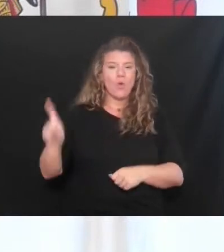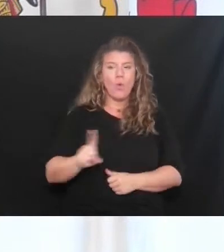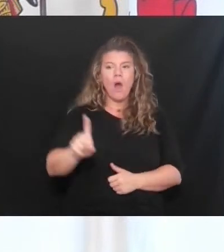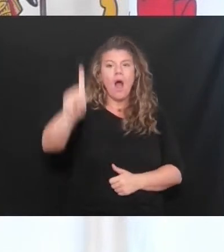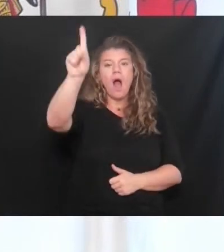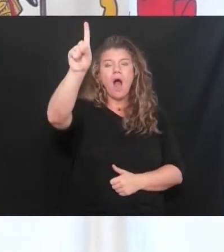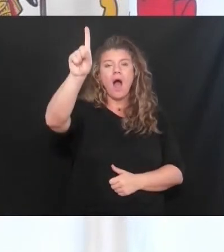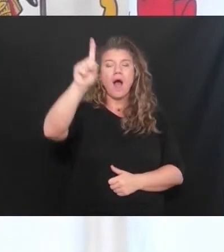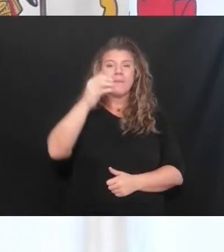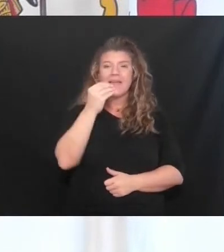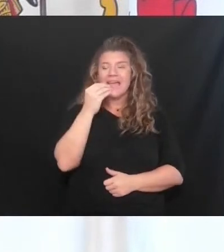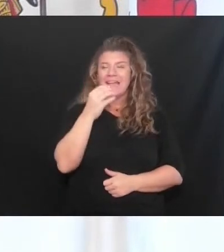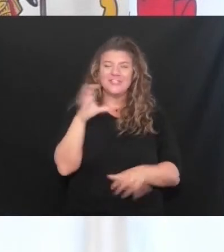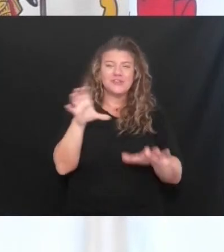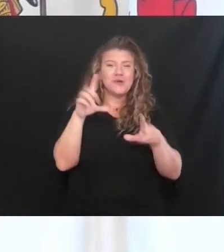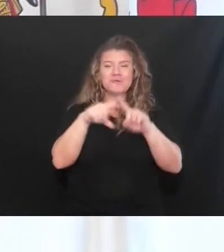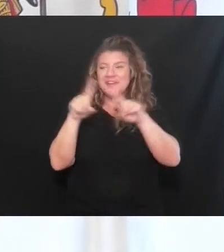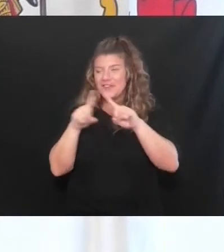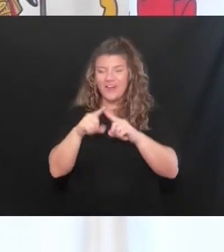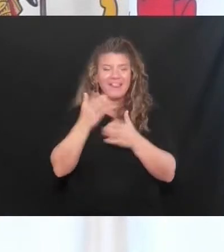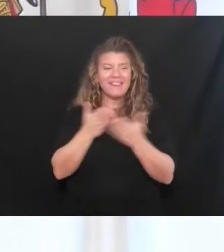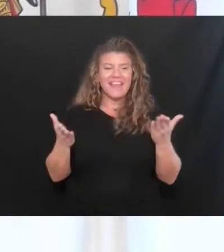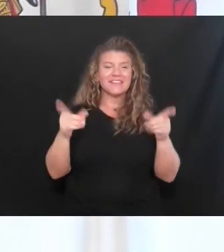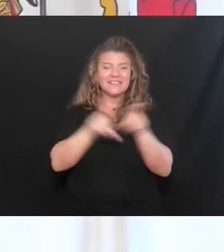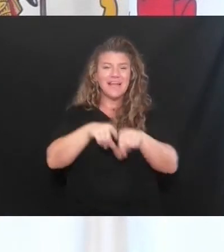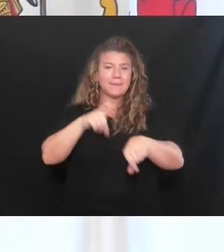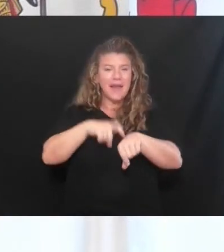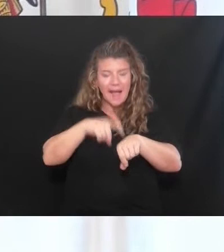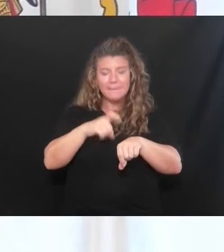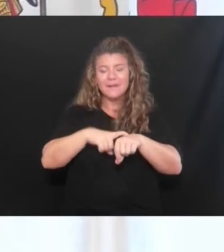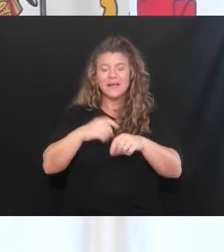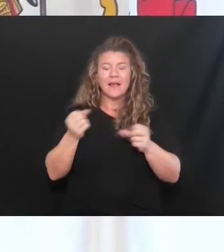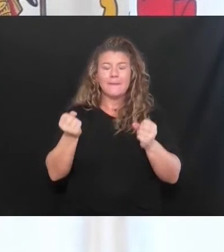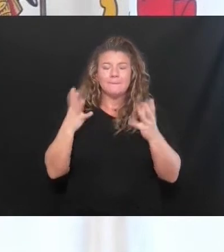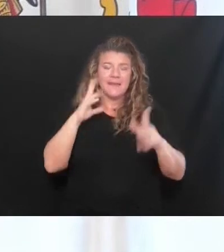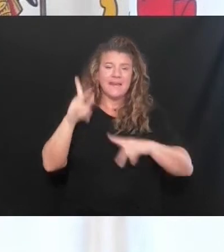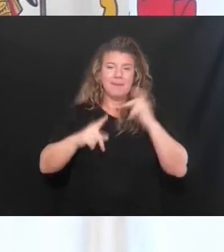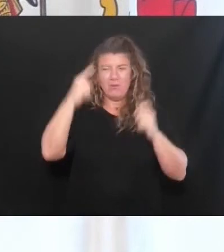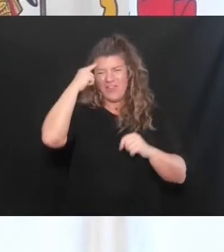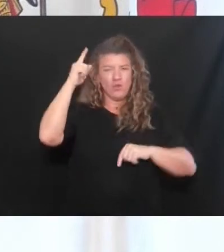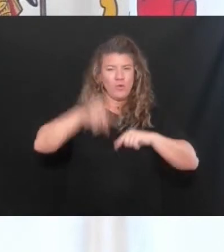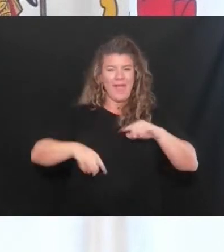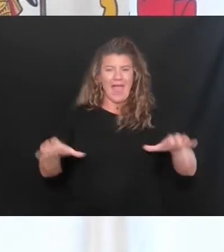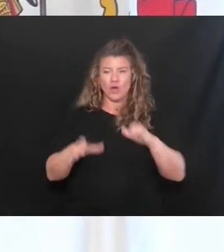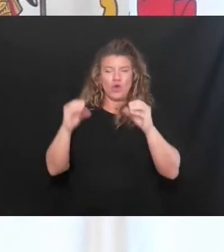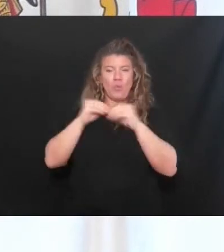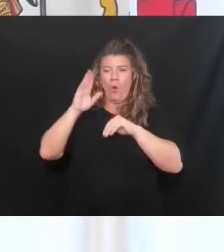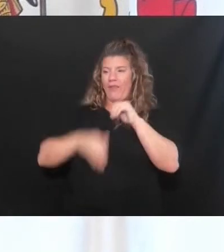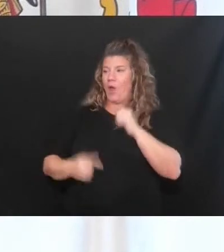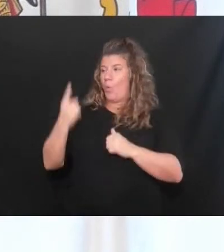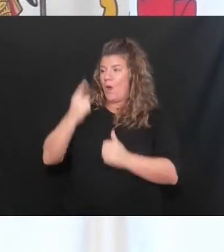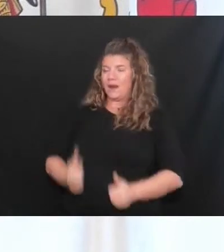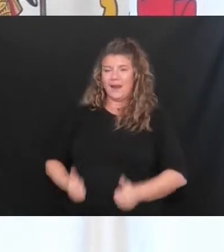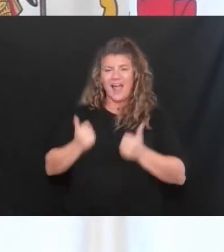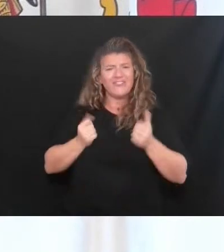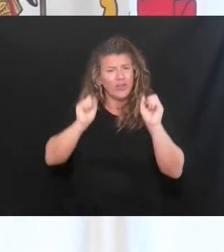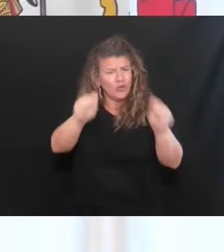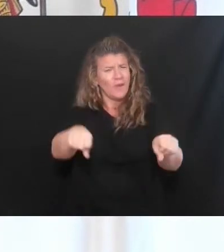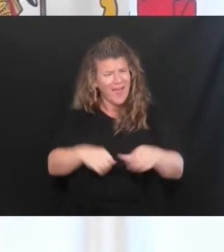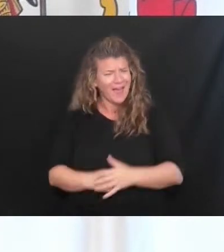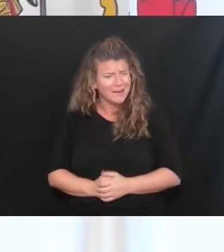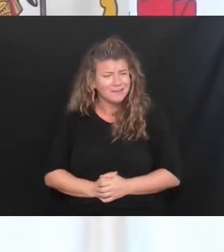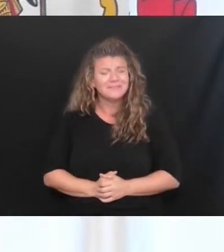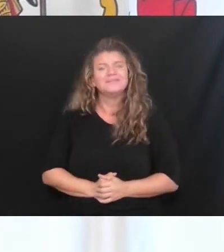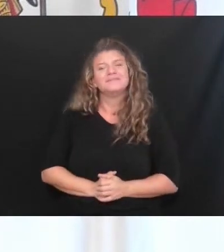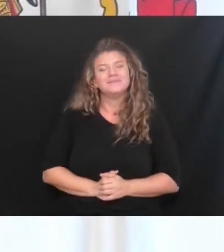and chew bubble gum at one time and everything, and do a lot of stuff that a lot of people say, oh no, you can't do anything but one thing in life, and that's completely silly.